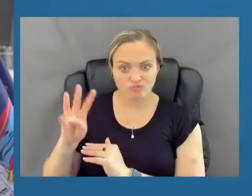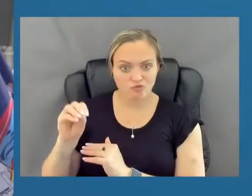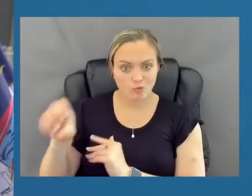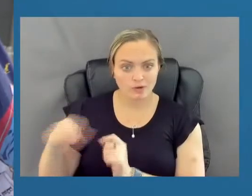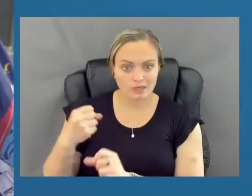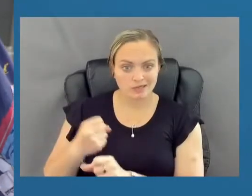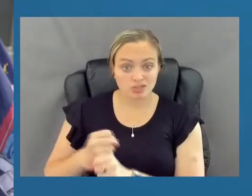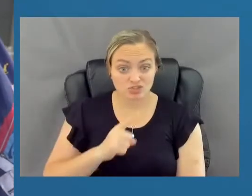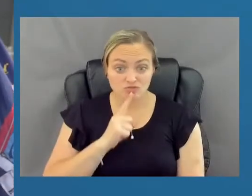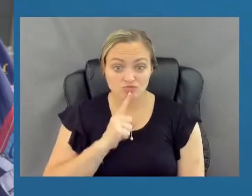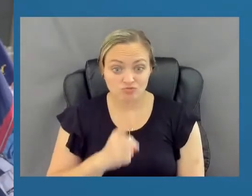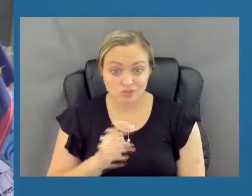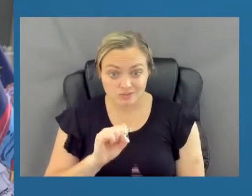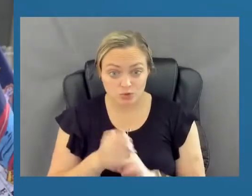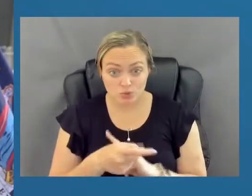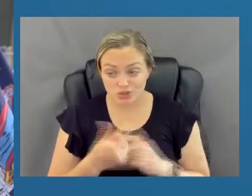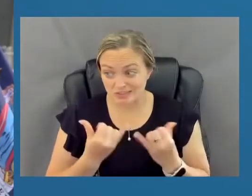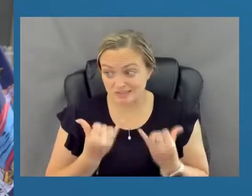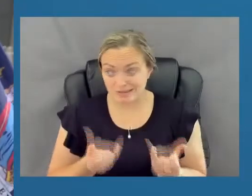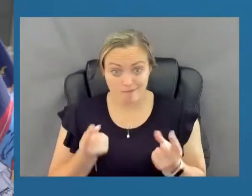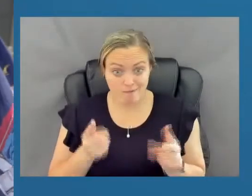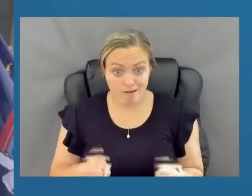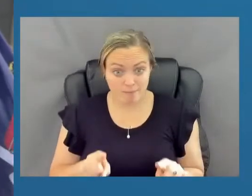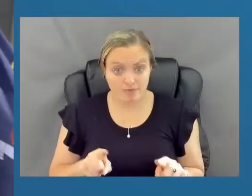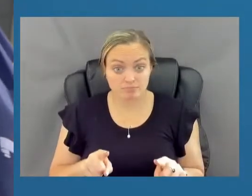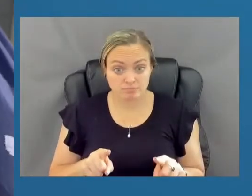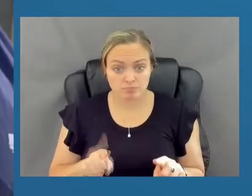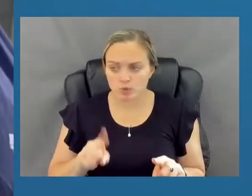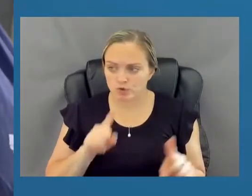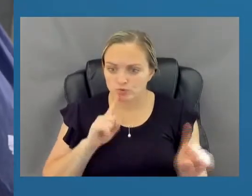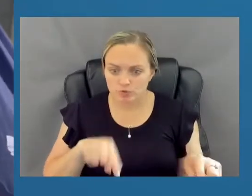real, it's now, and we need to respond to this moment.